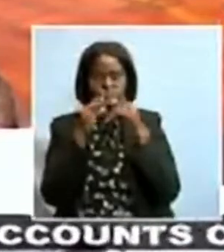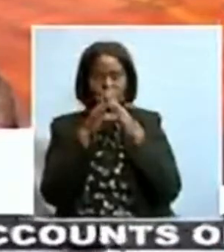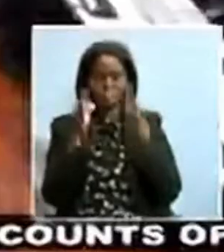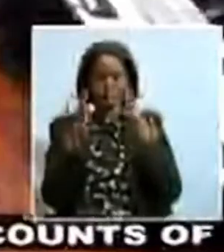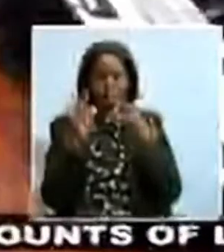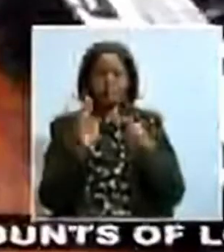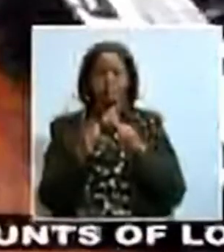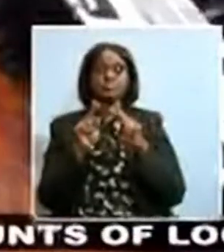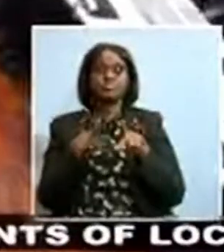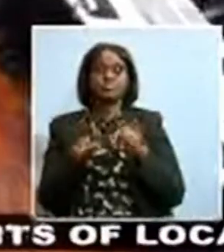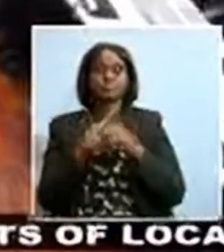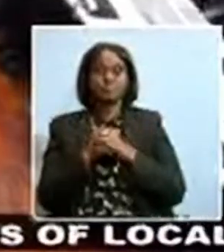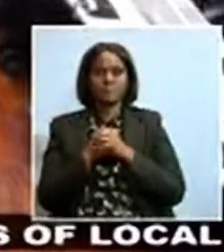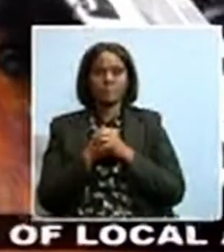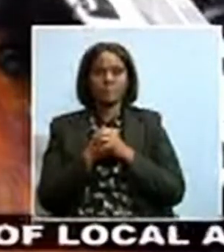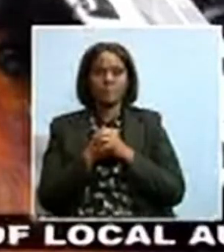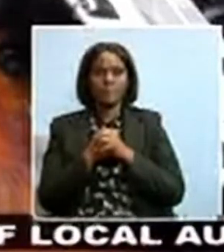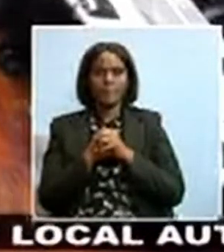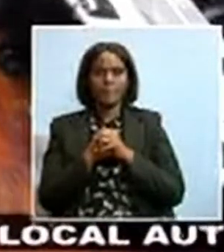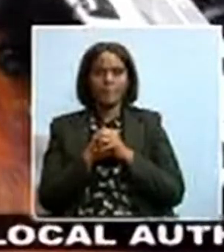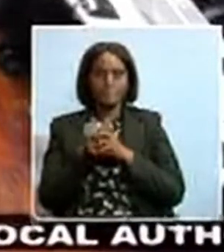Chair.